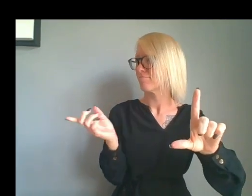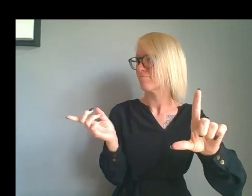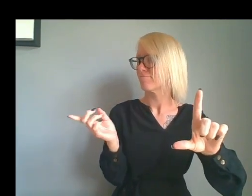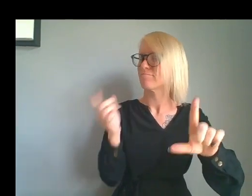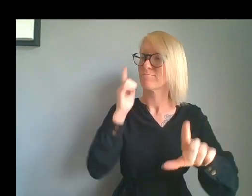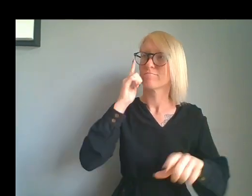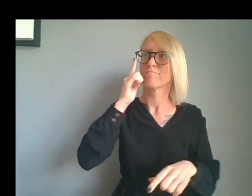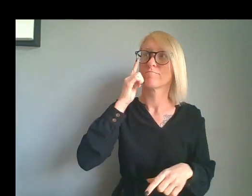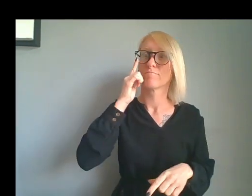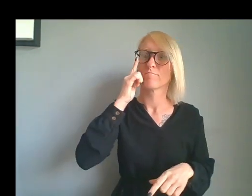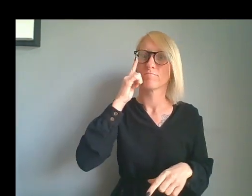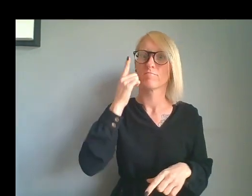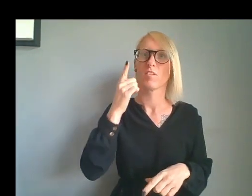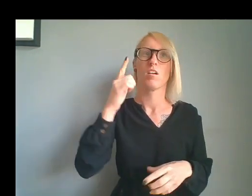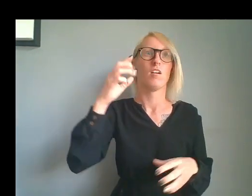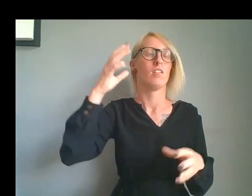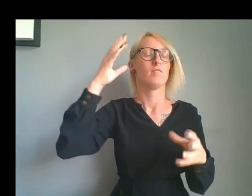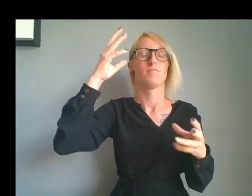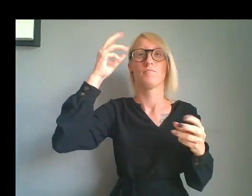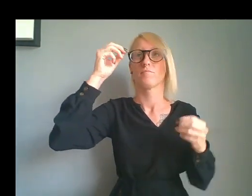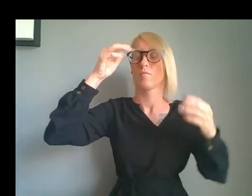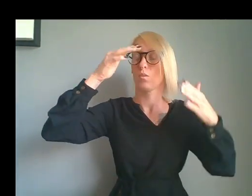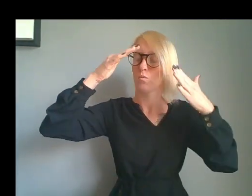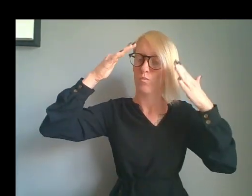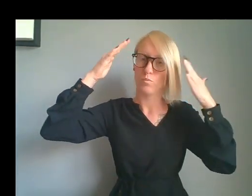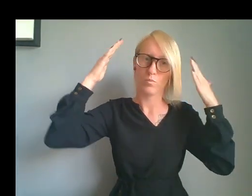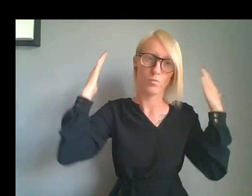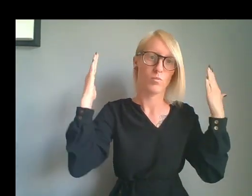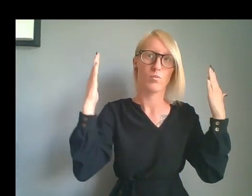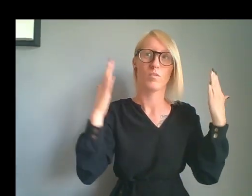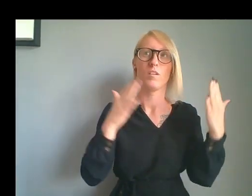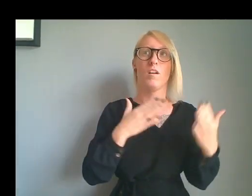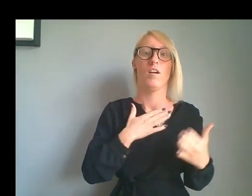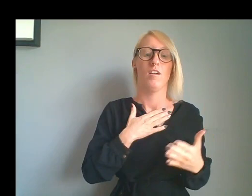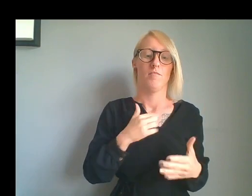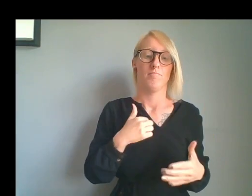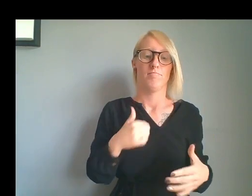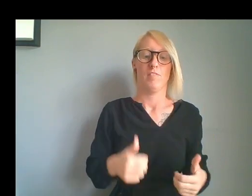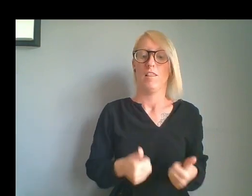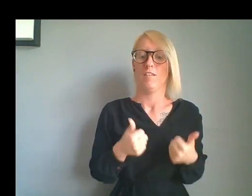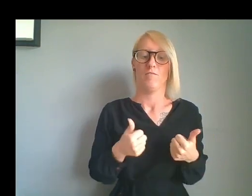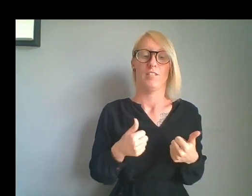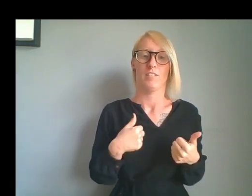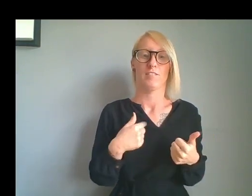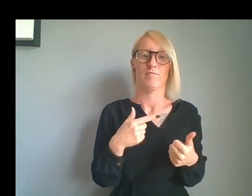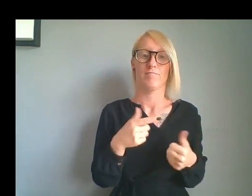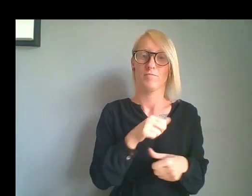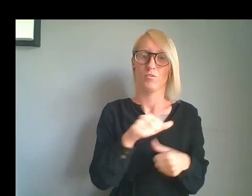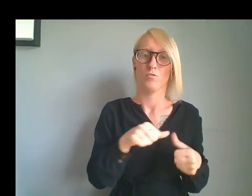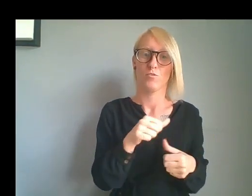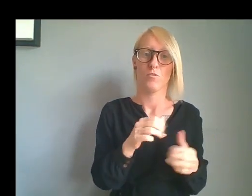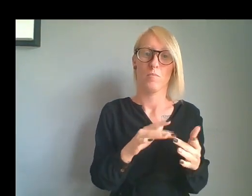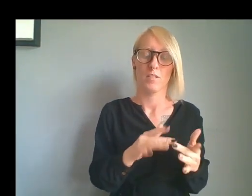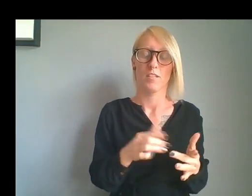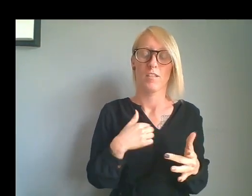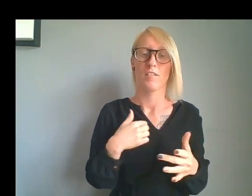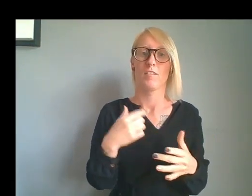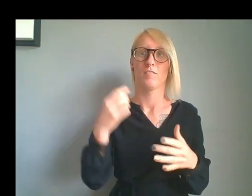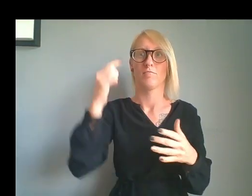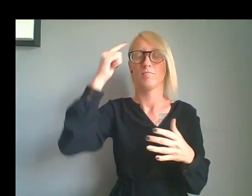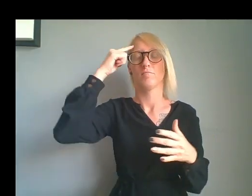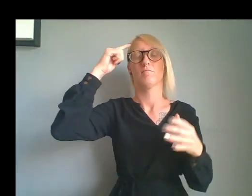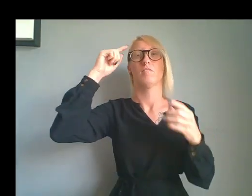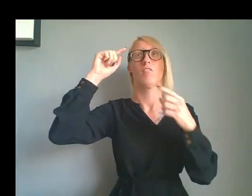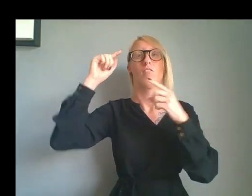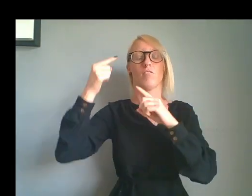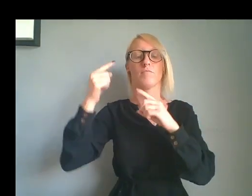is mind-boggling. Sometimes I do this for a living and it makes my head hurt just thinking about all the different tools out there. So we're not covering